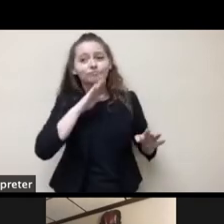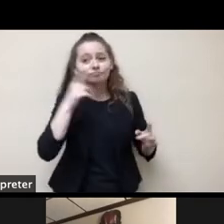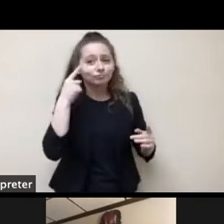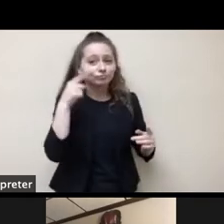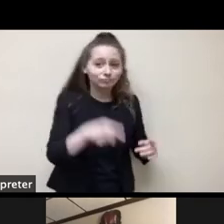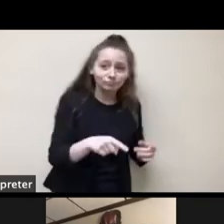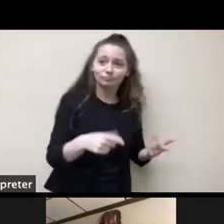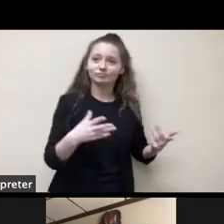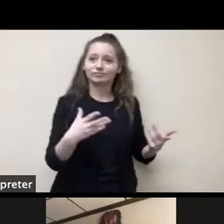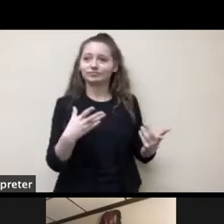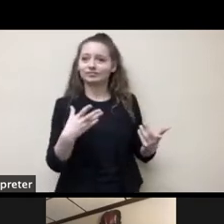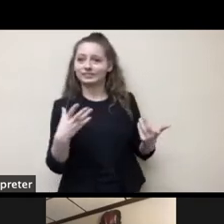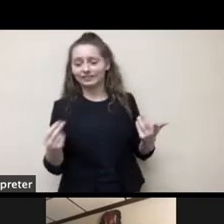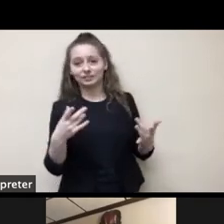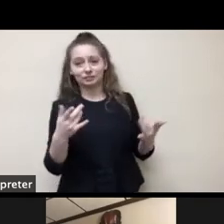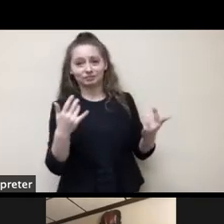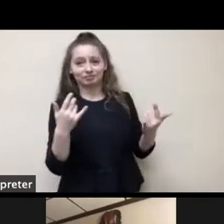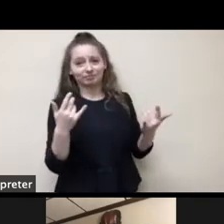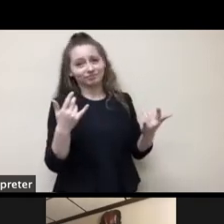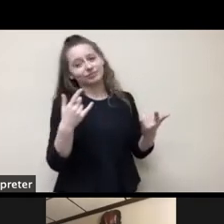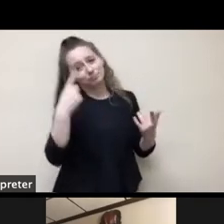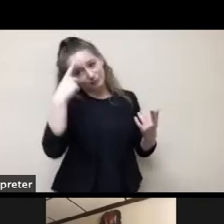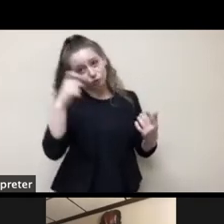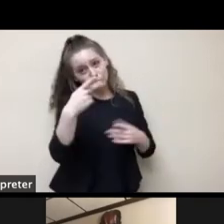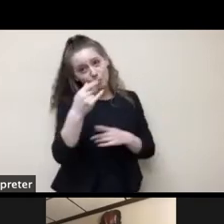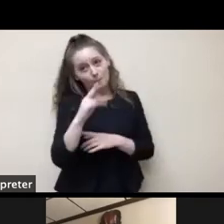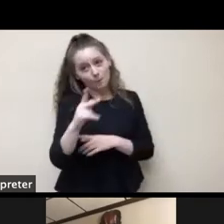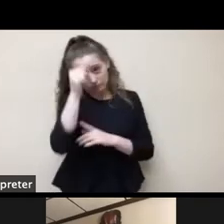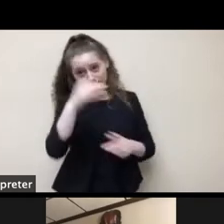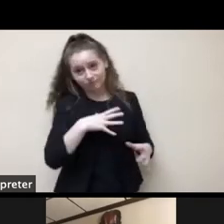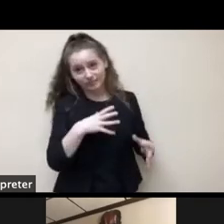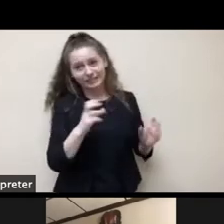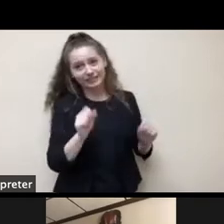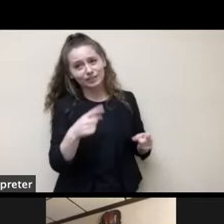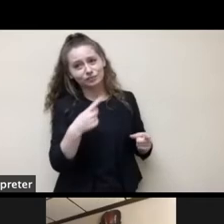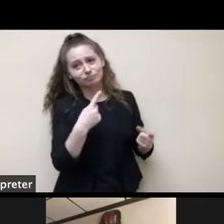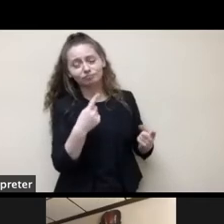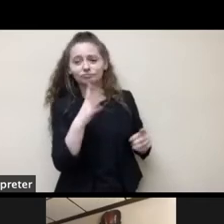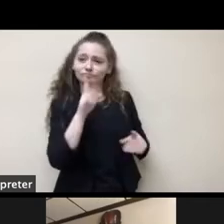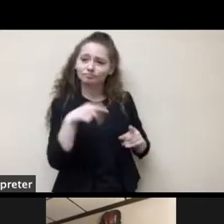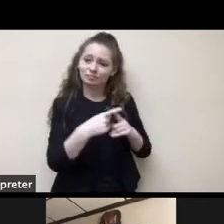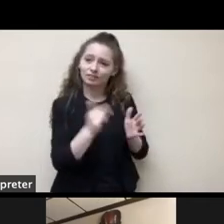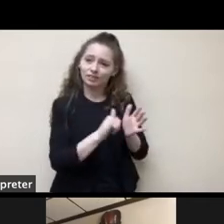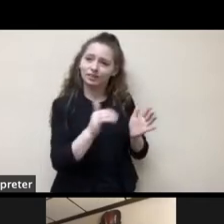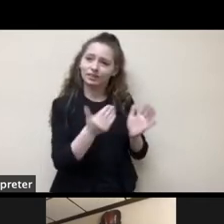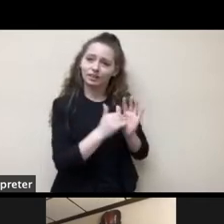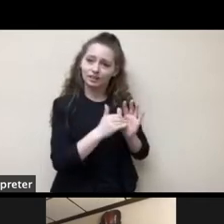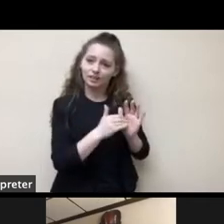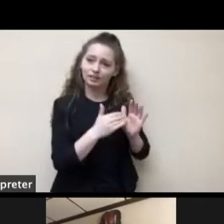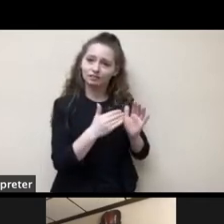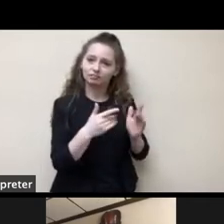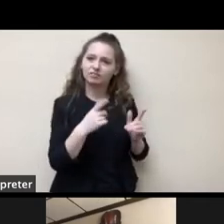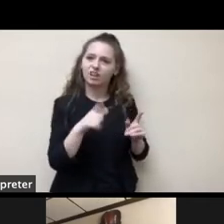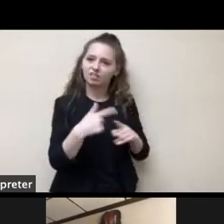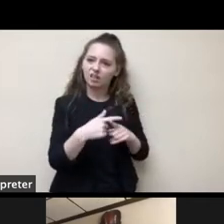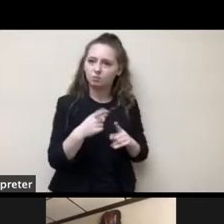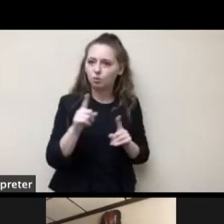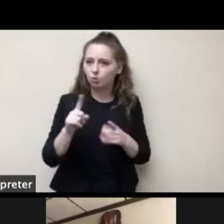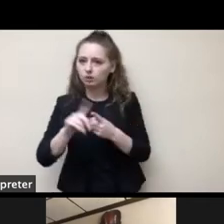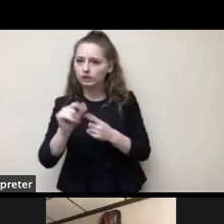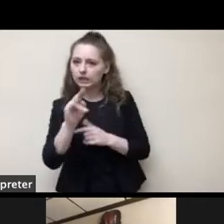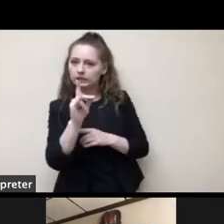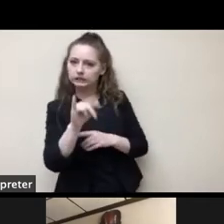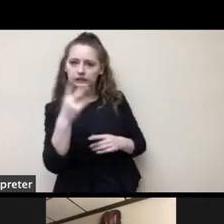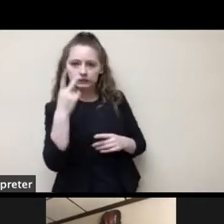now we're telling them to go home. Can you emphasize that again for me? And then I'm gonna go over to Andy and see what he has to say about it. Sure,